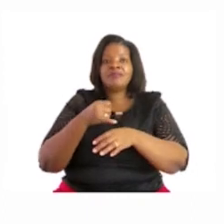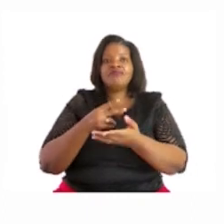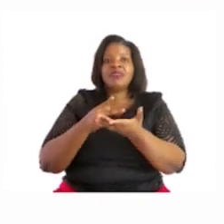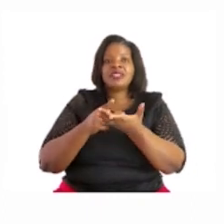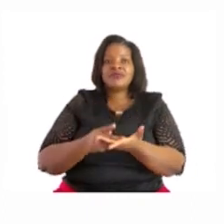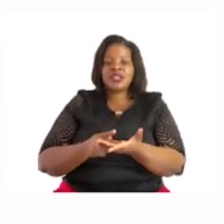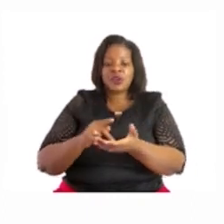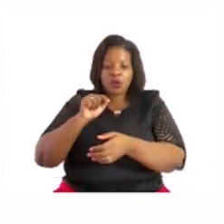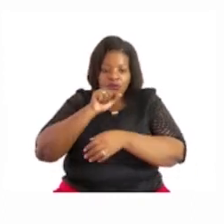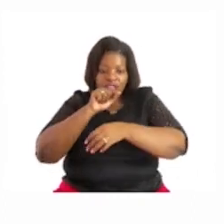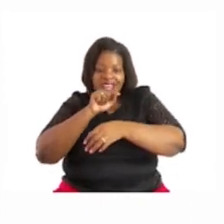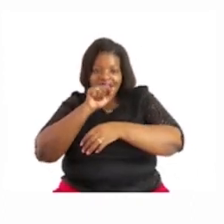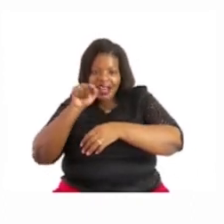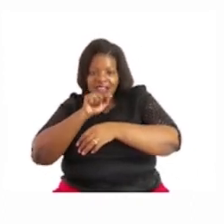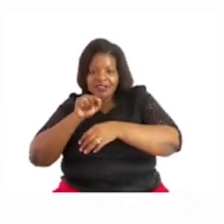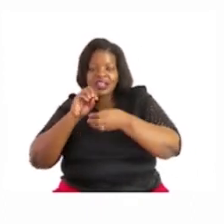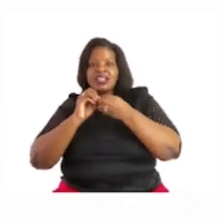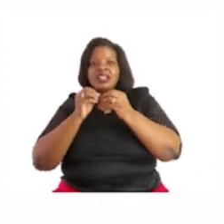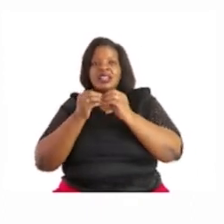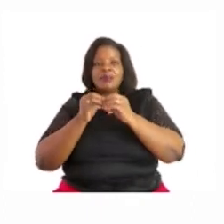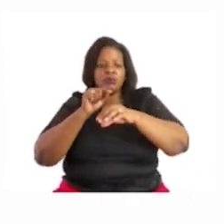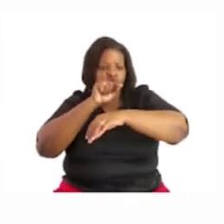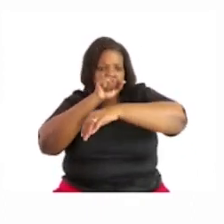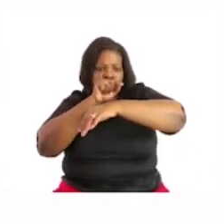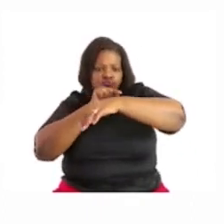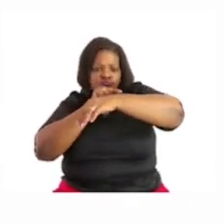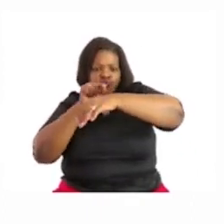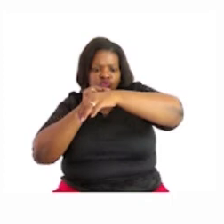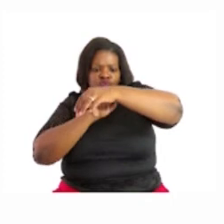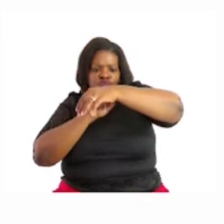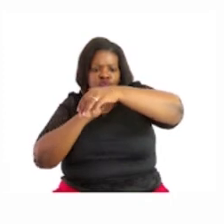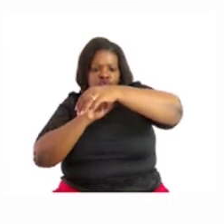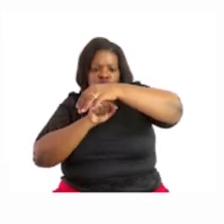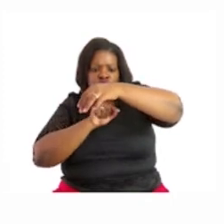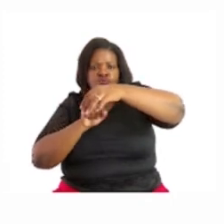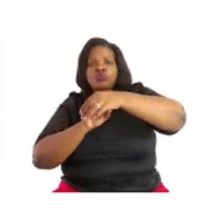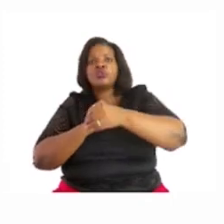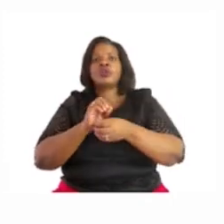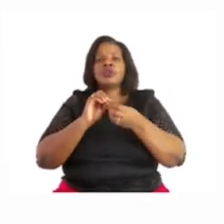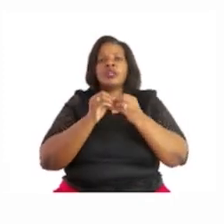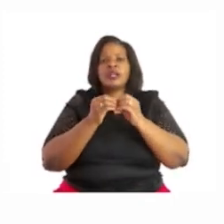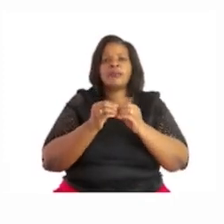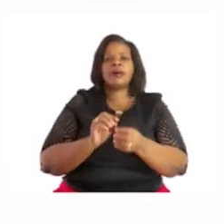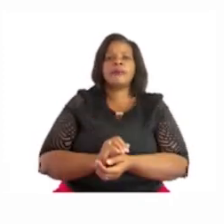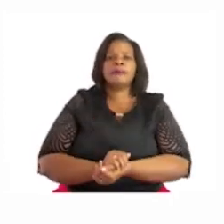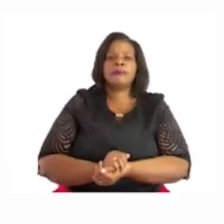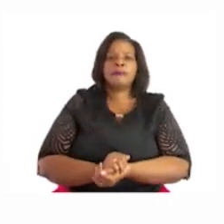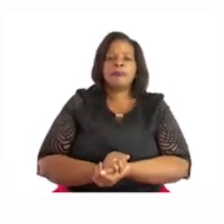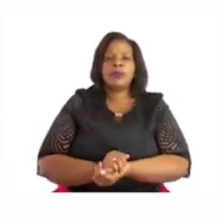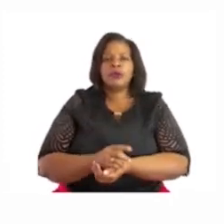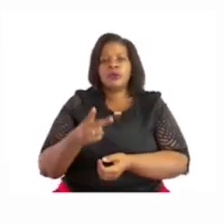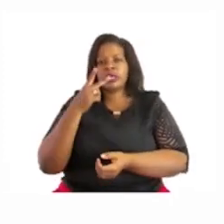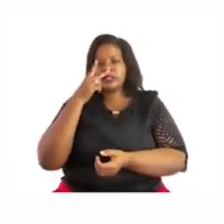of the underlined digit, the digit which is underlined. A to C, you can see in A, 2